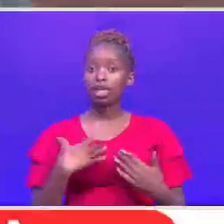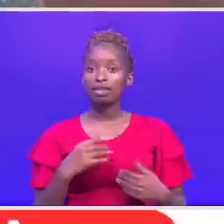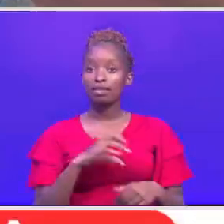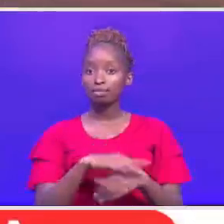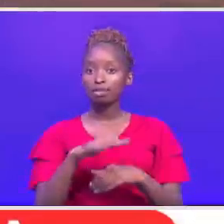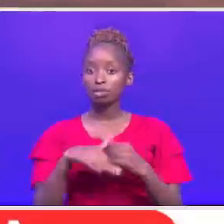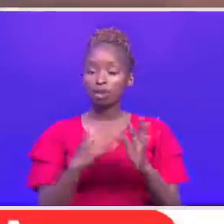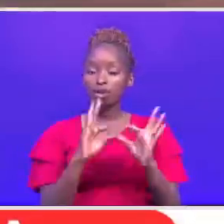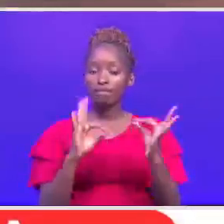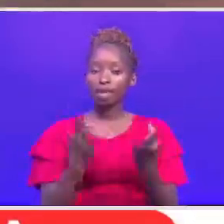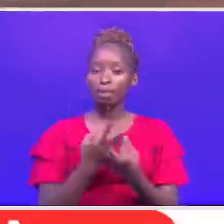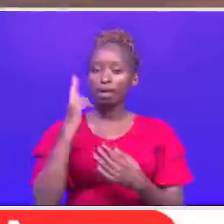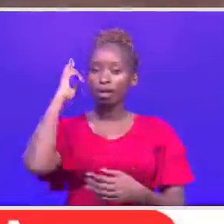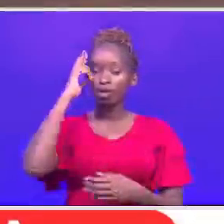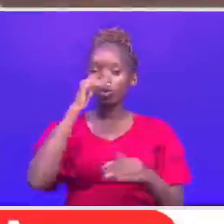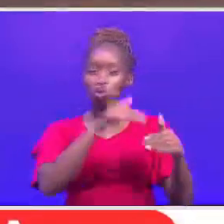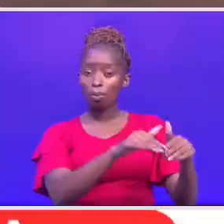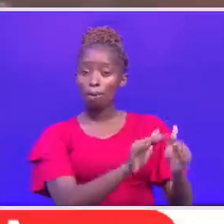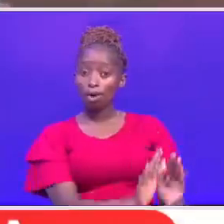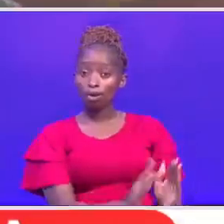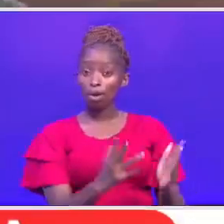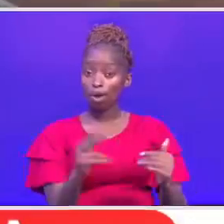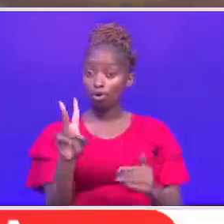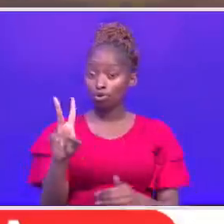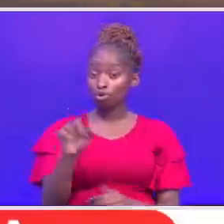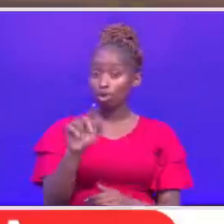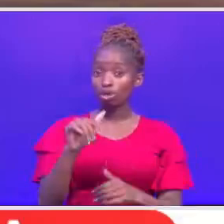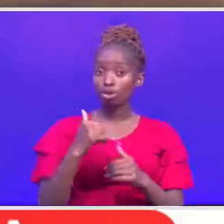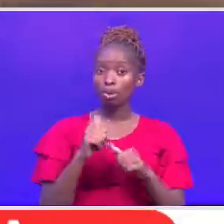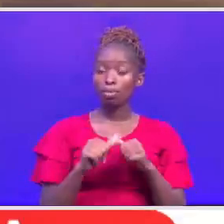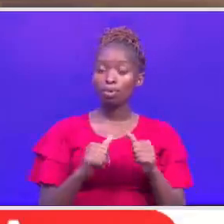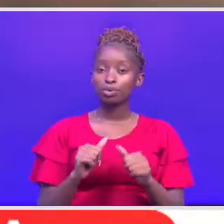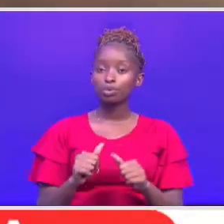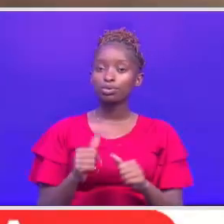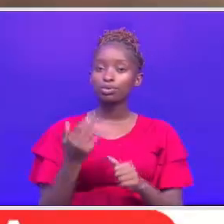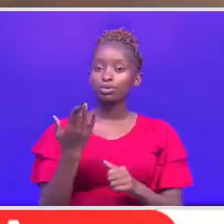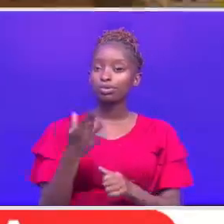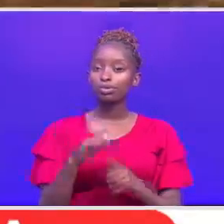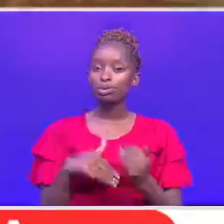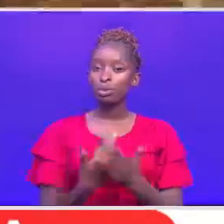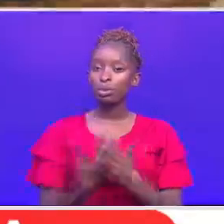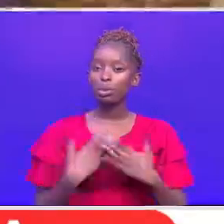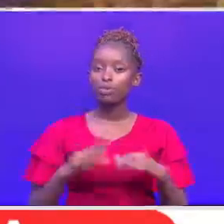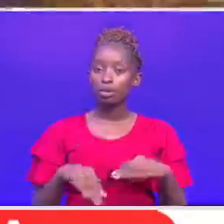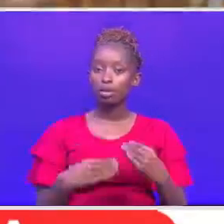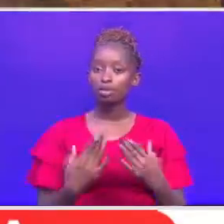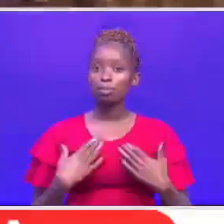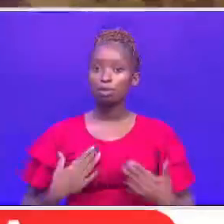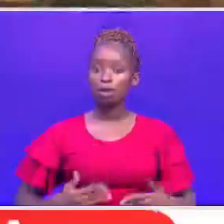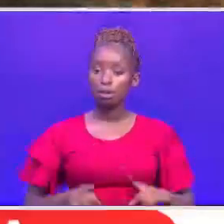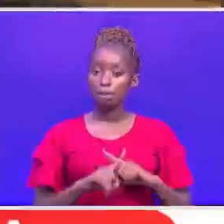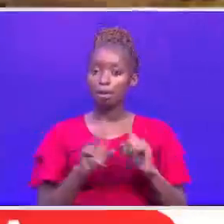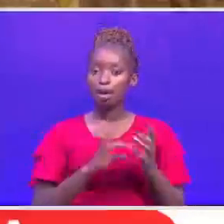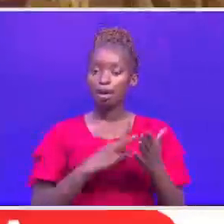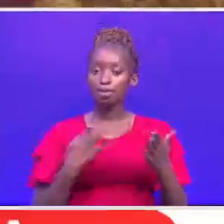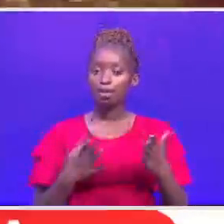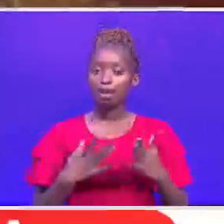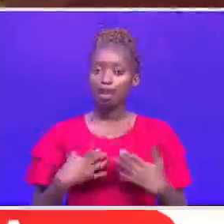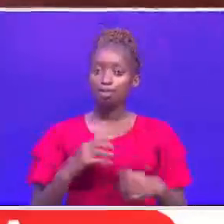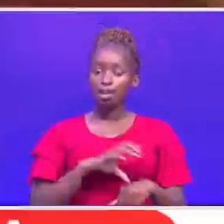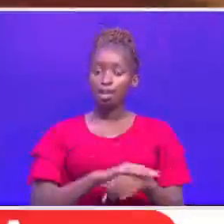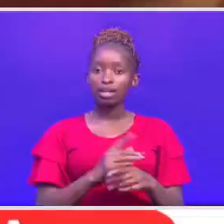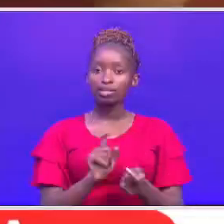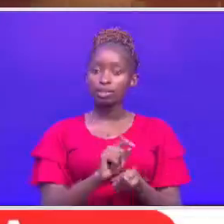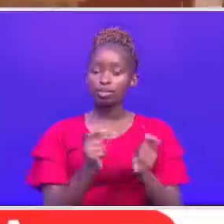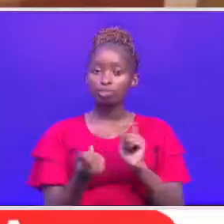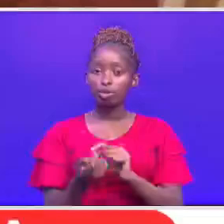kwa ajili ya mazishi. Wawili kati yao wamepewa miili ya wapendwa wao, lakini wakakosa uwezo wa kuisafirisha miili kwa ajili